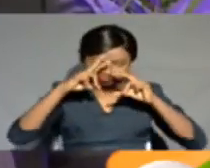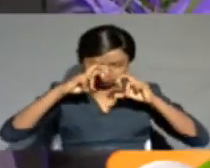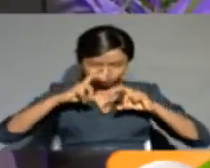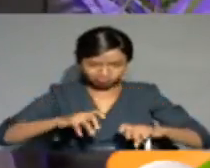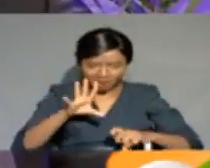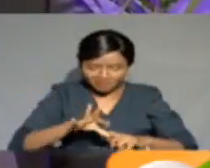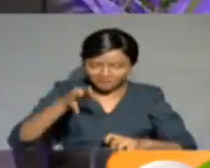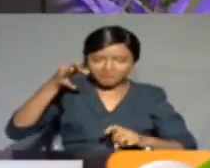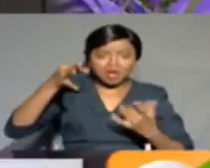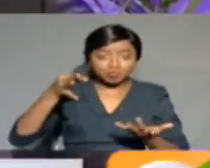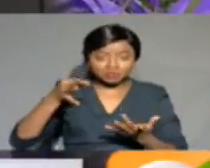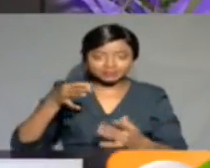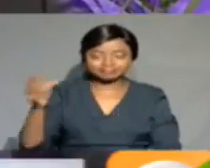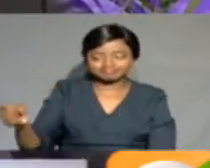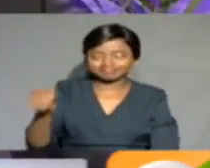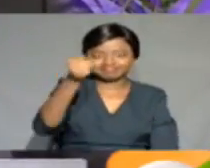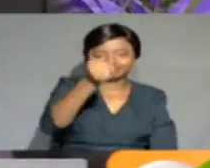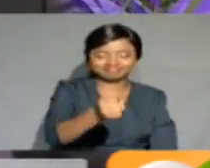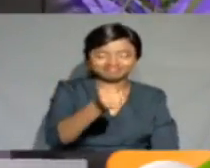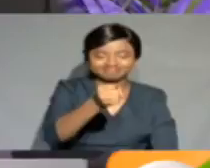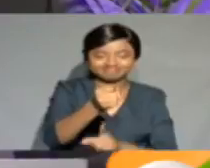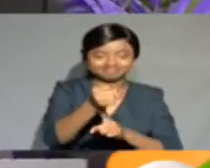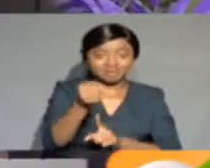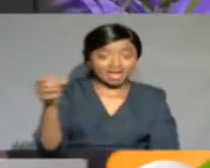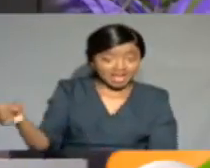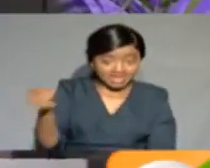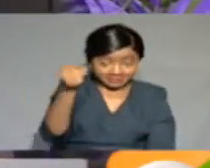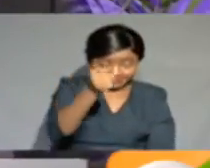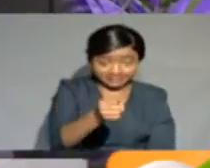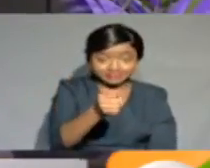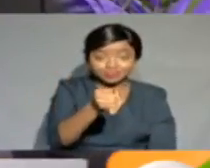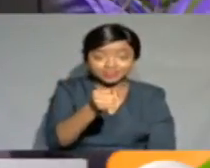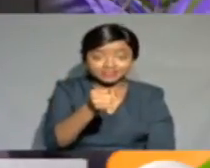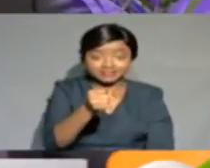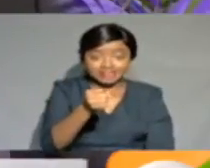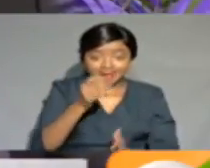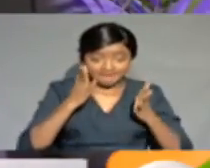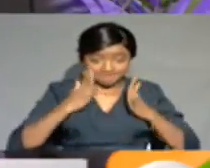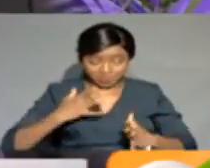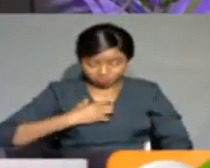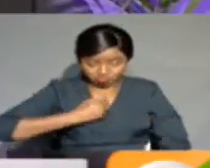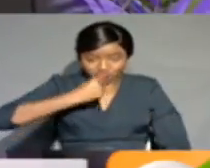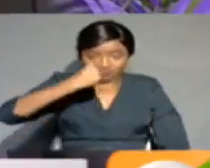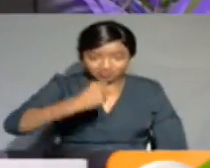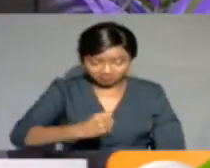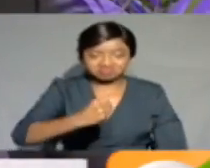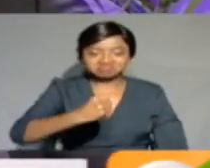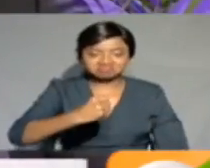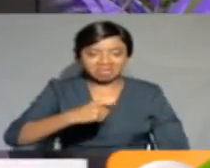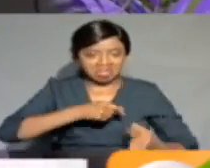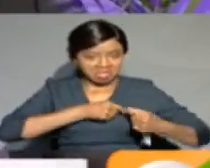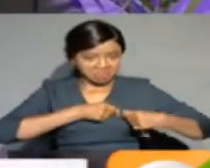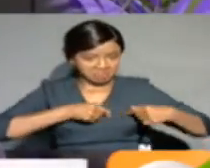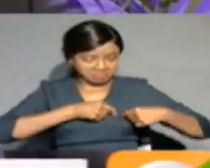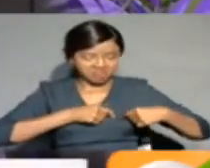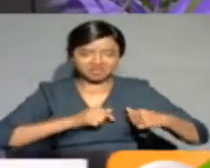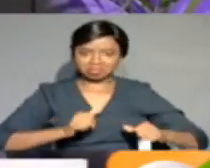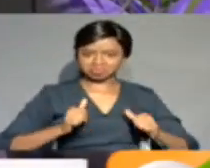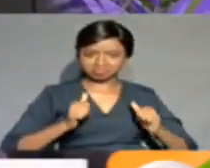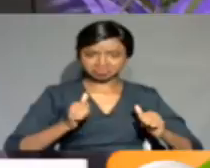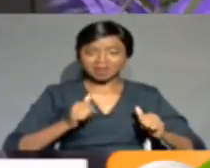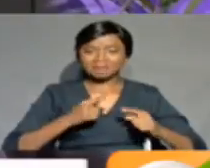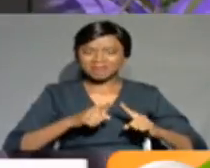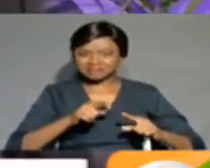was the appointment of prefects, where it was felt that the administration was appointing prefects who are